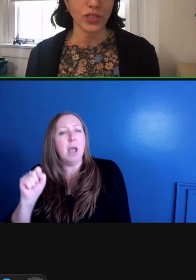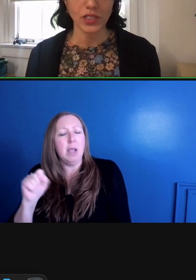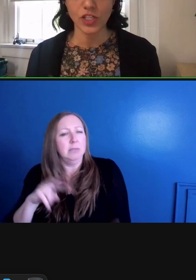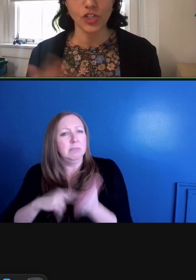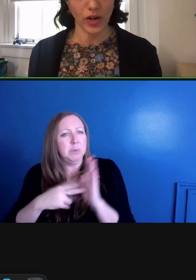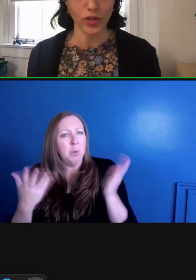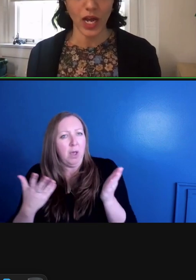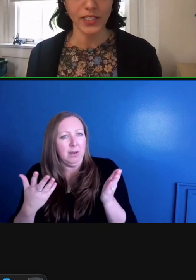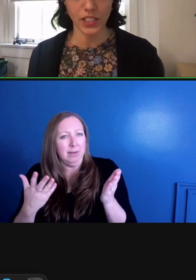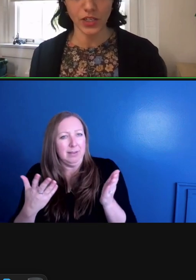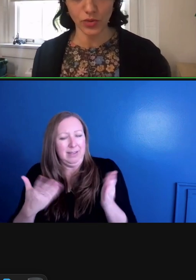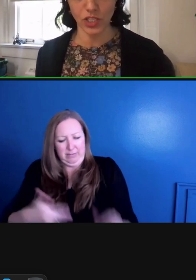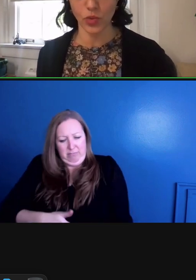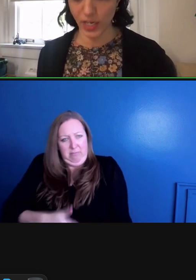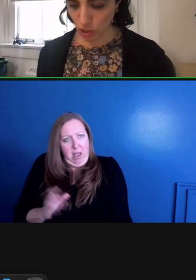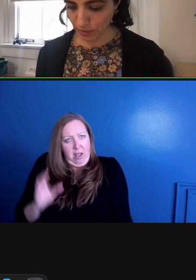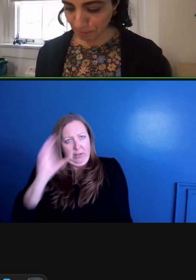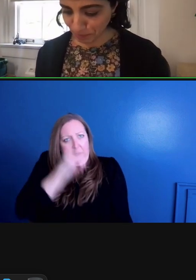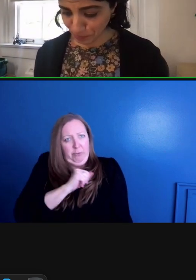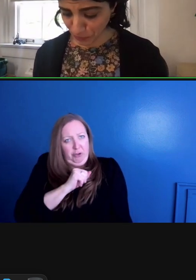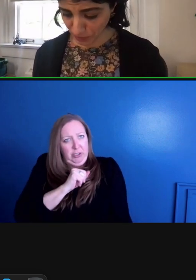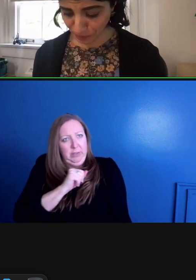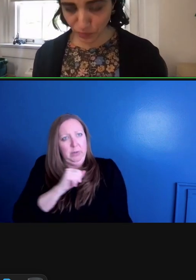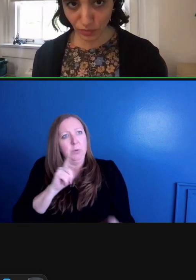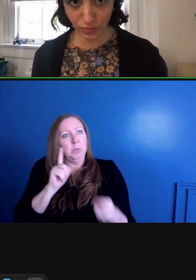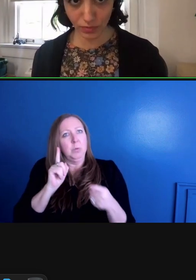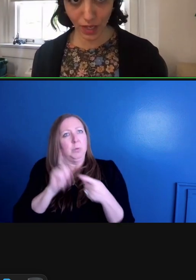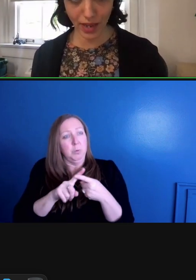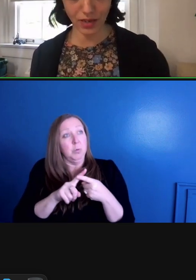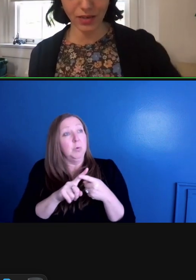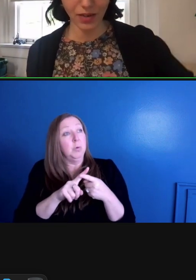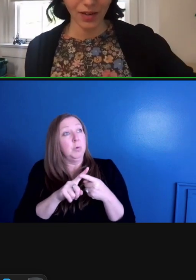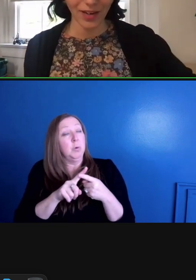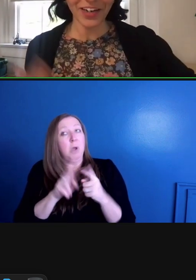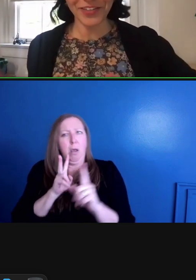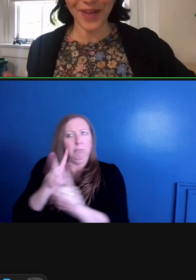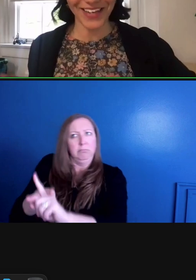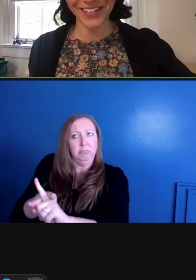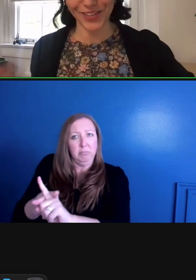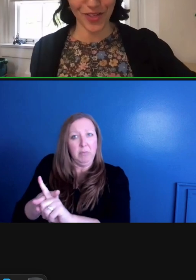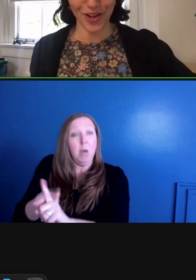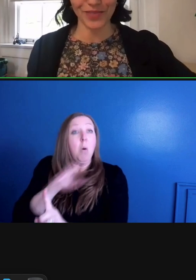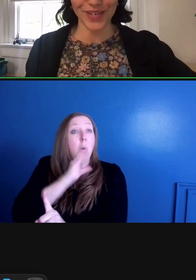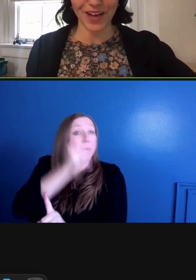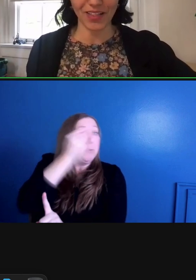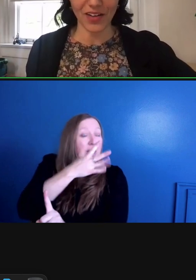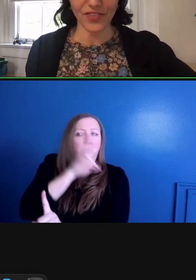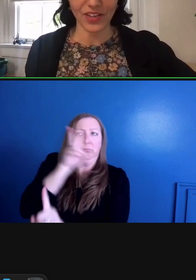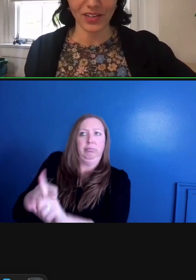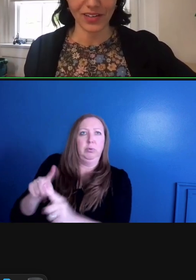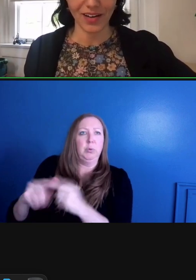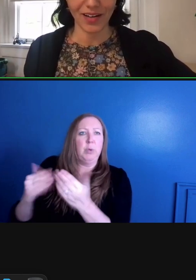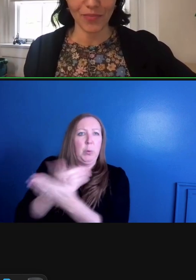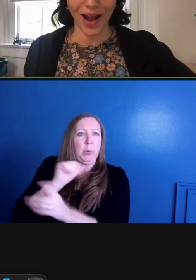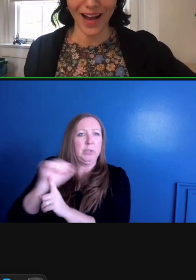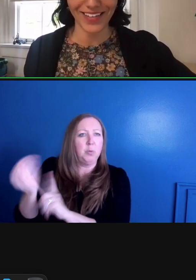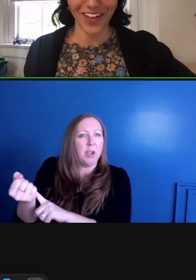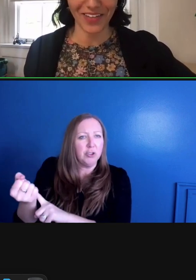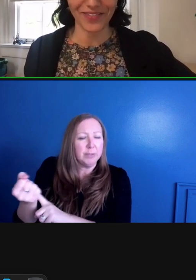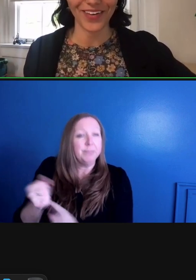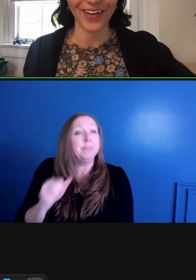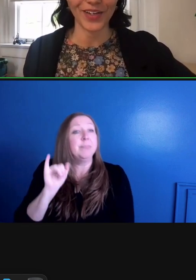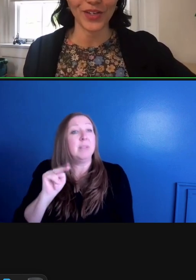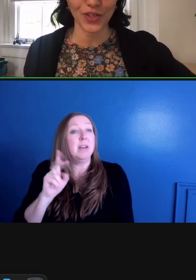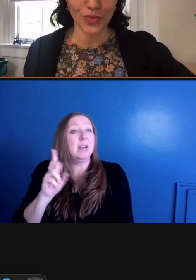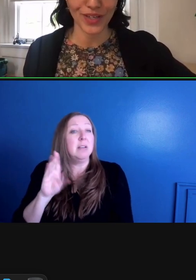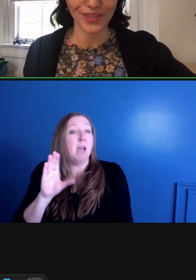learner uses to generalize to new situations. And inductive biases are thought to be a lot of the behind a